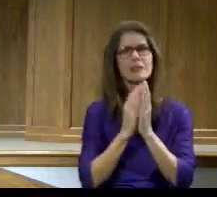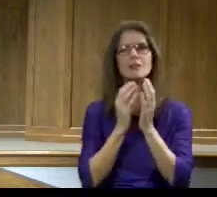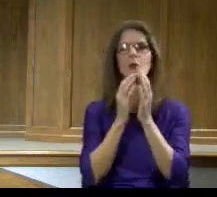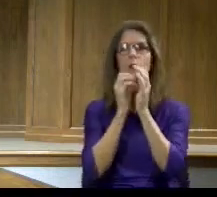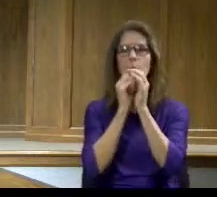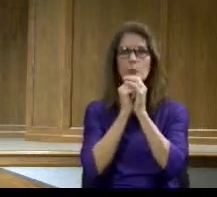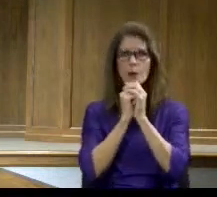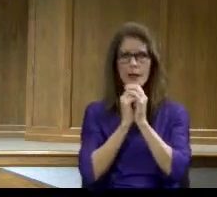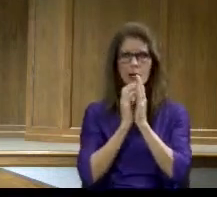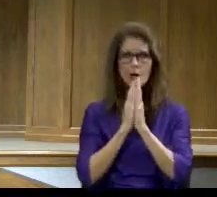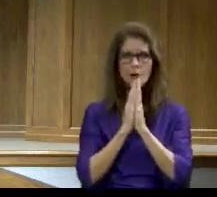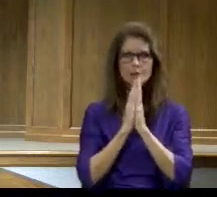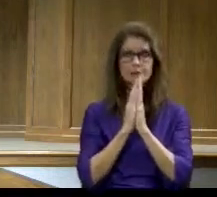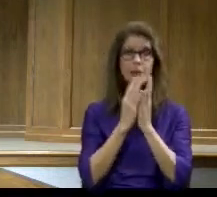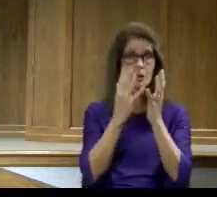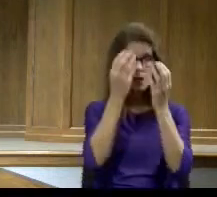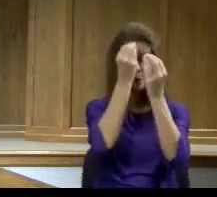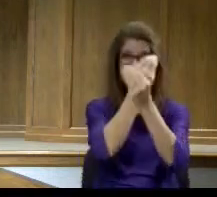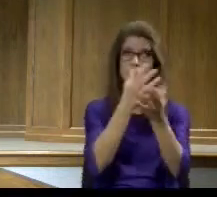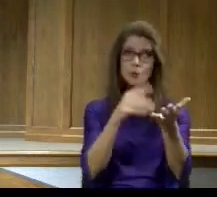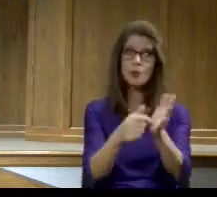But I want you to know this morning,